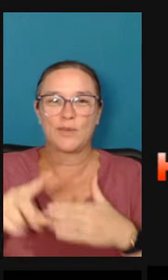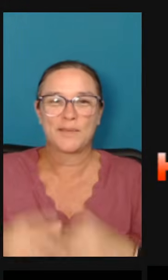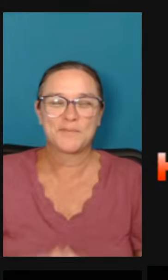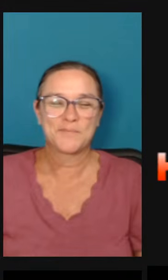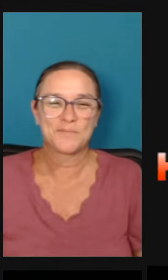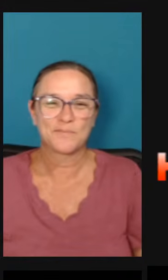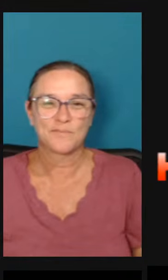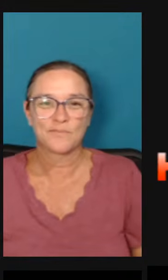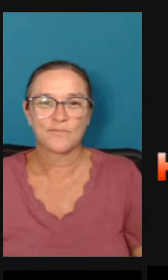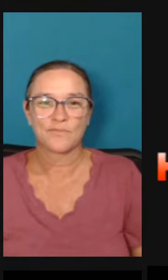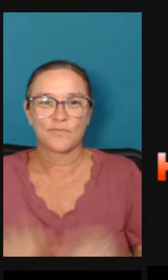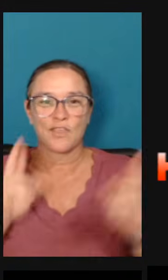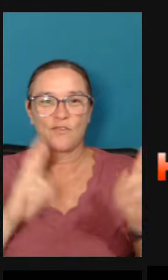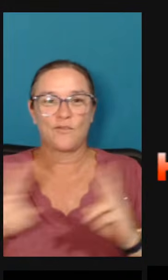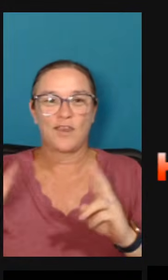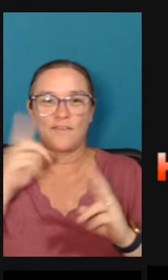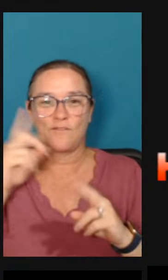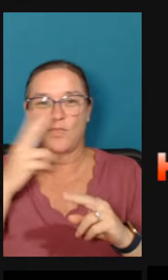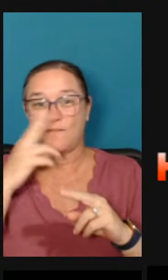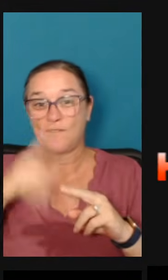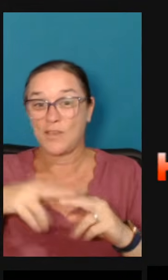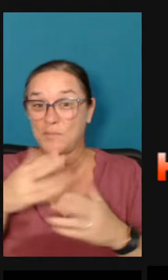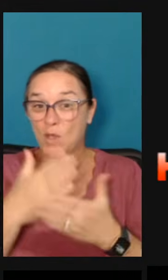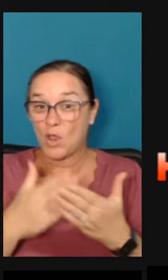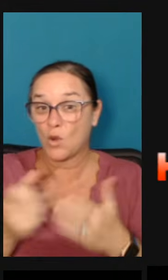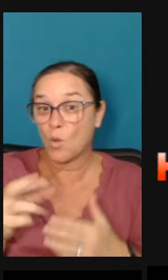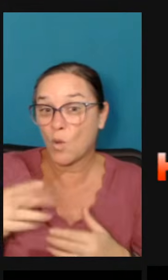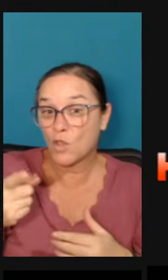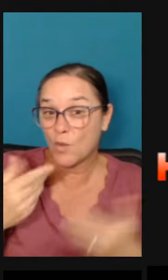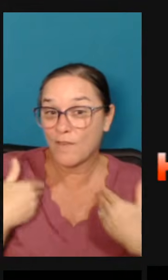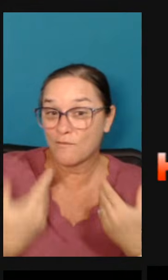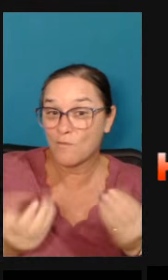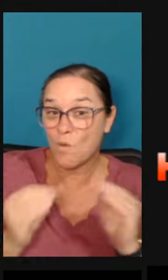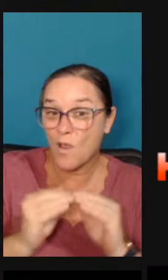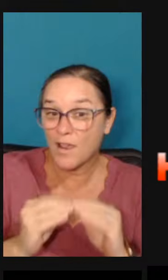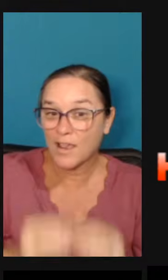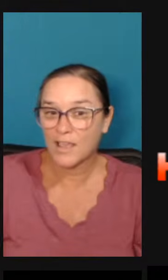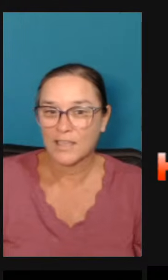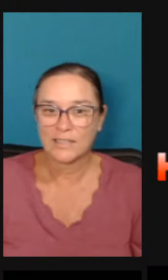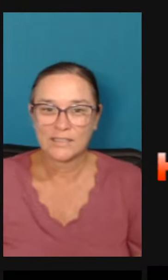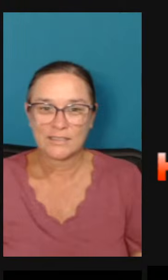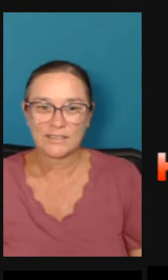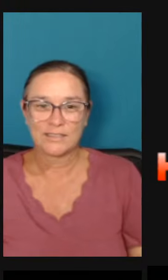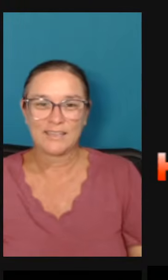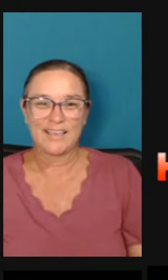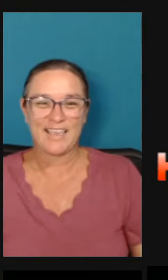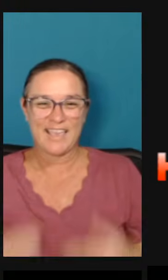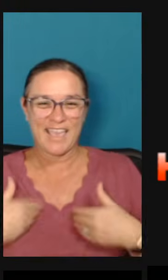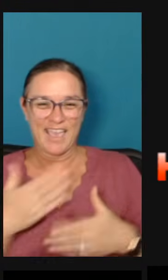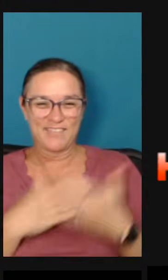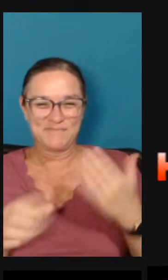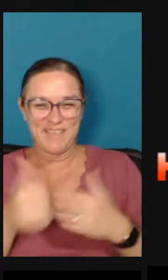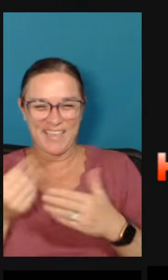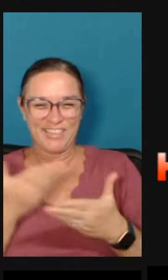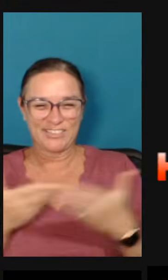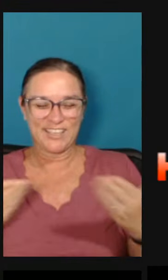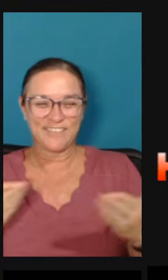ready for the fun bit? Or do you have more you want to do first? Yeah, there's some other stuff Okay. coming first